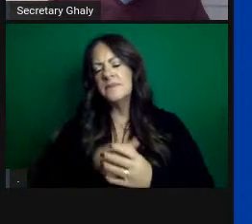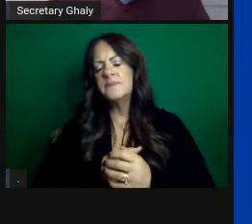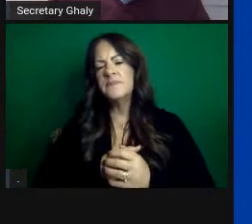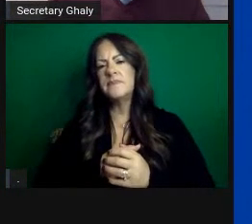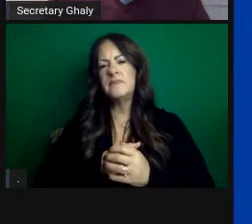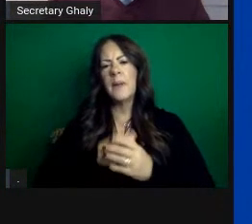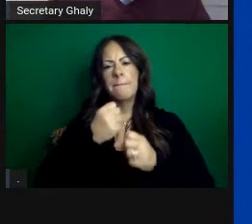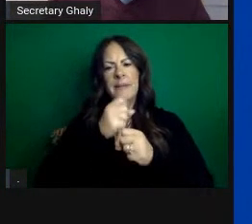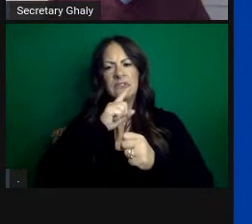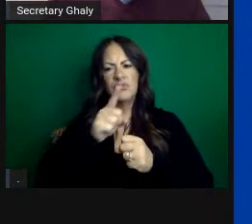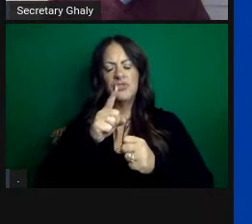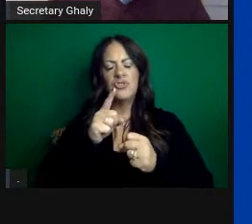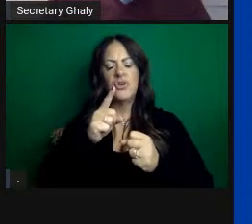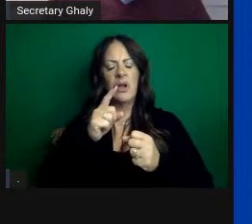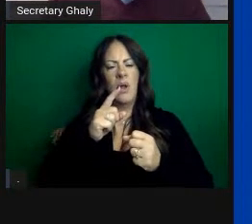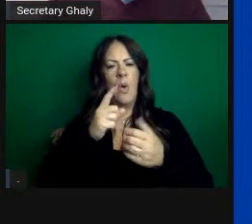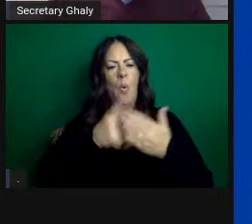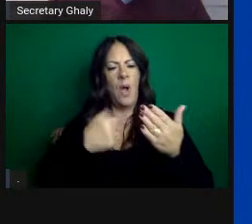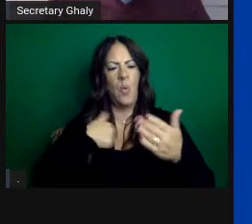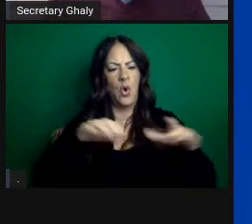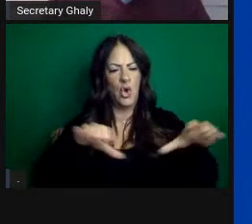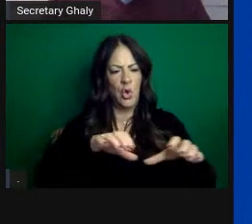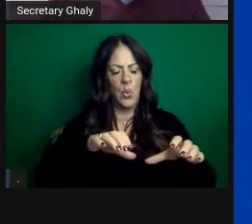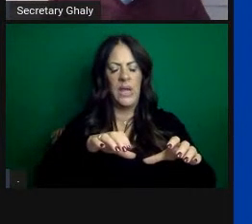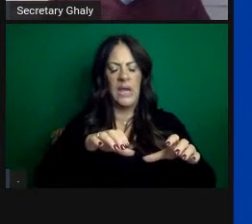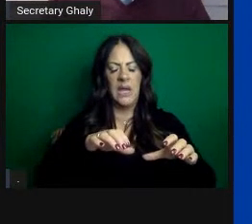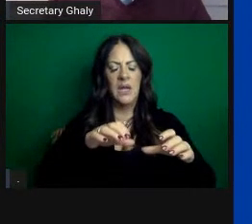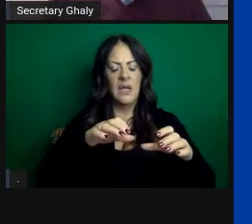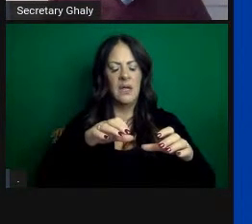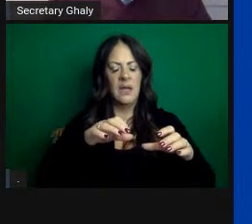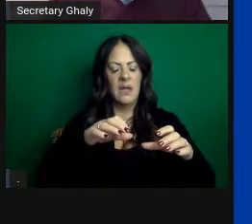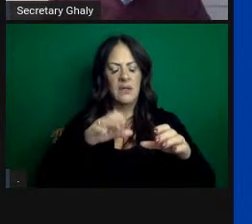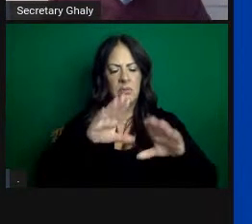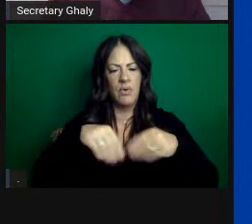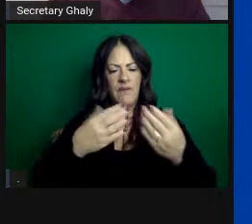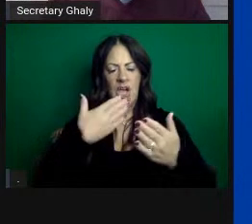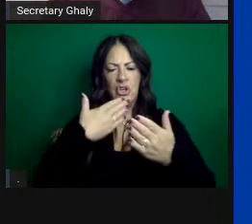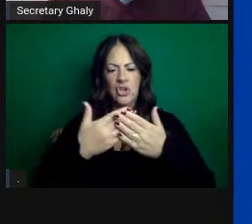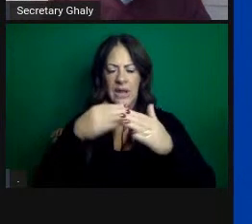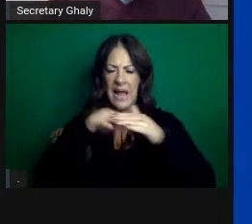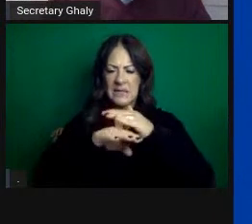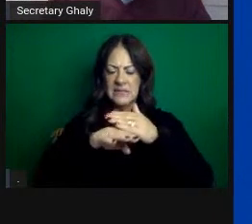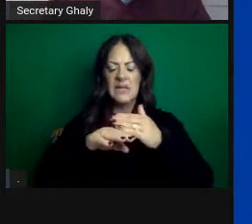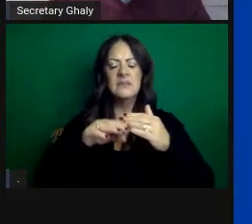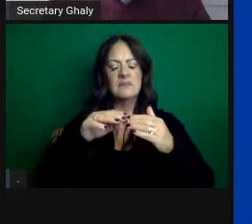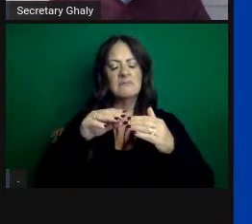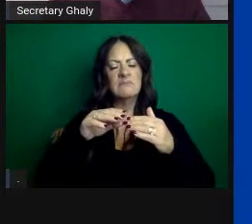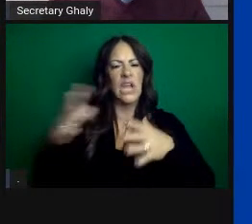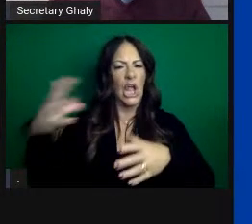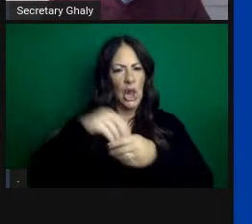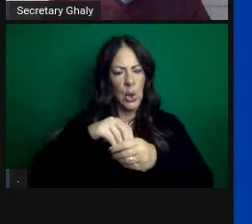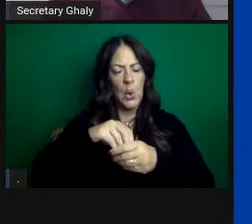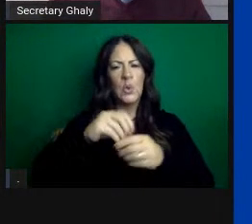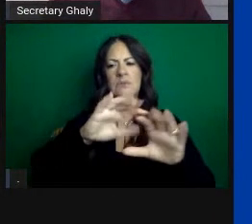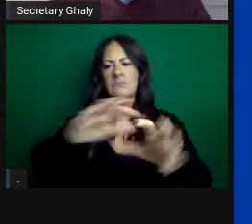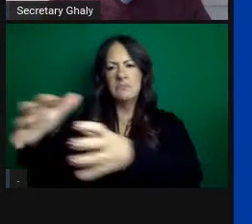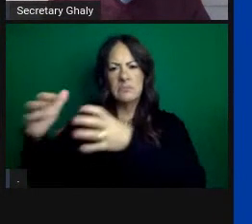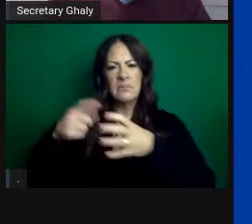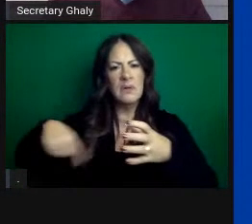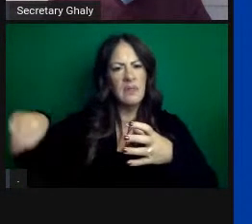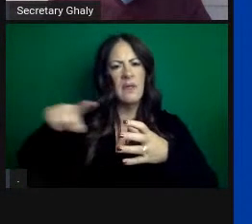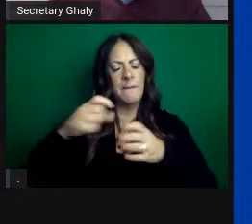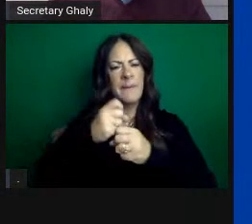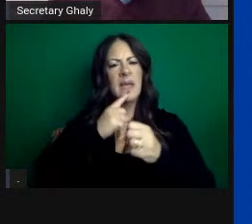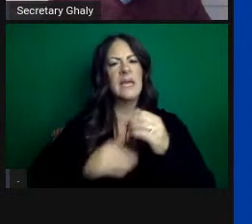health equity metric, building that into our vaccine strategy, and really pushing this forward with so many partners to make